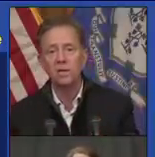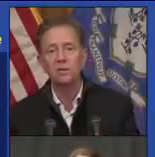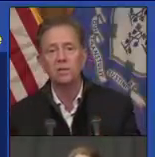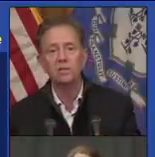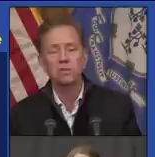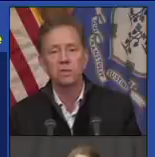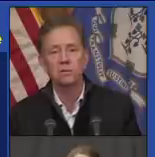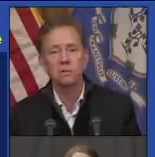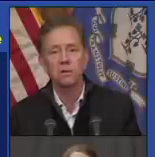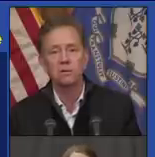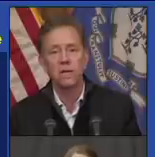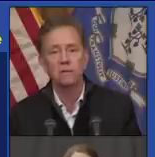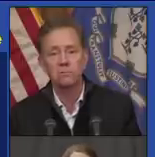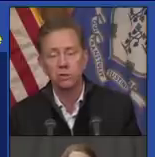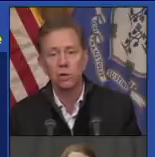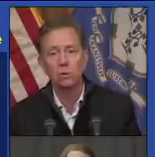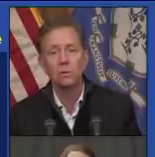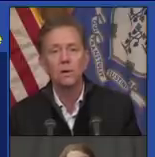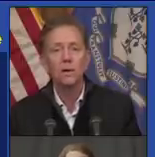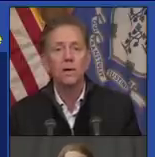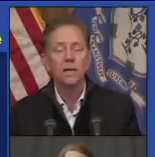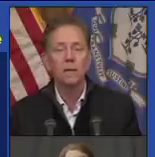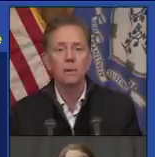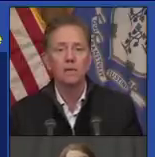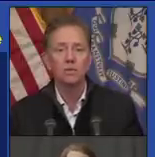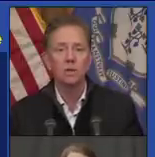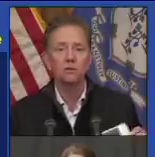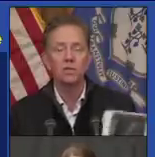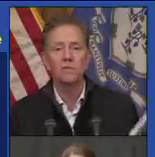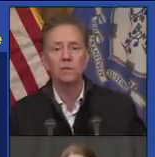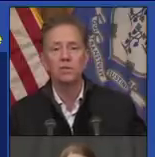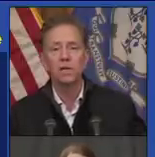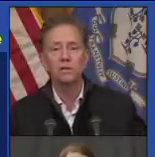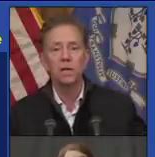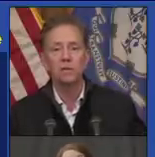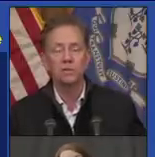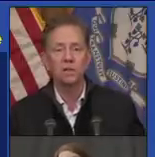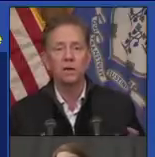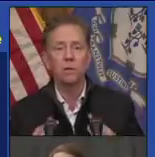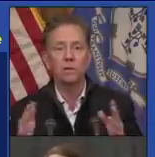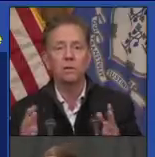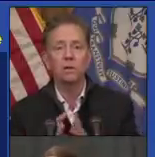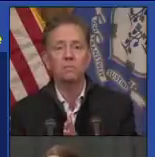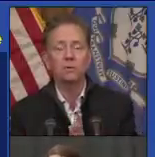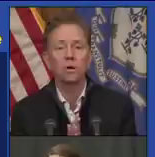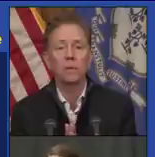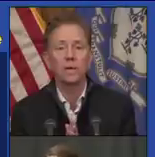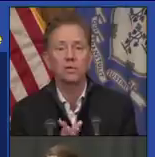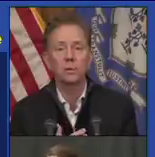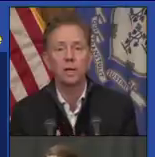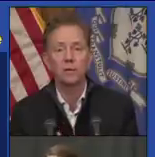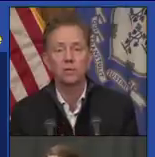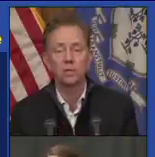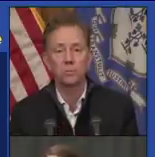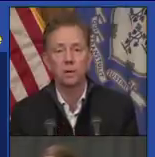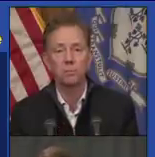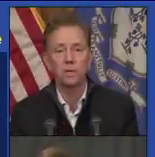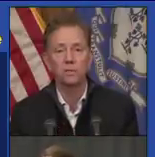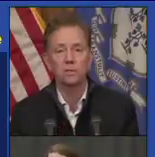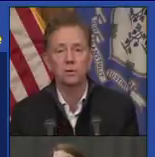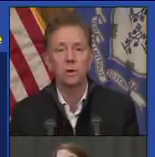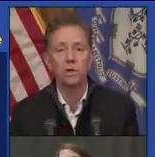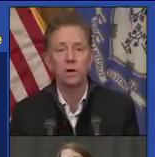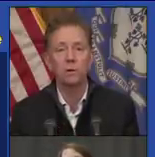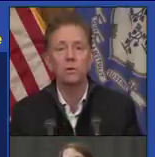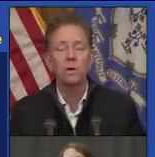days into this down slope. And that means another 7 to 10 days, I think we can start making some announcements about